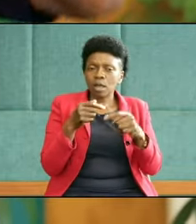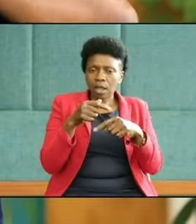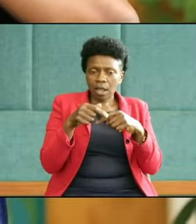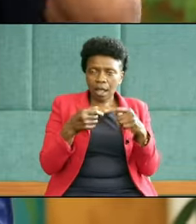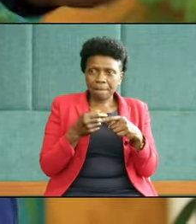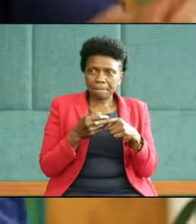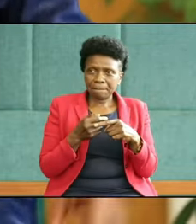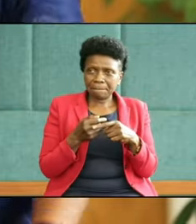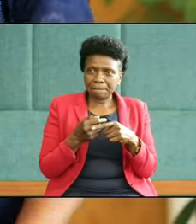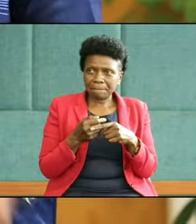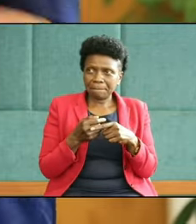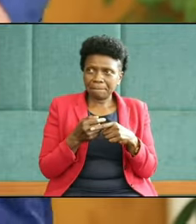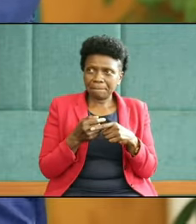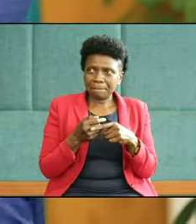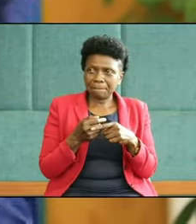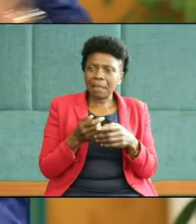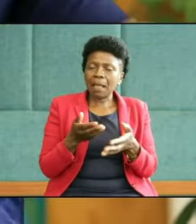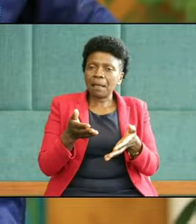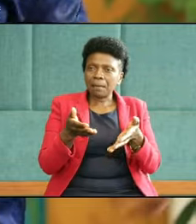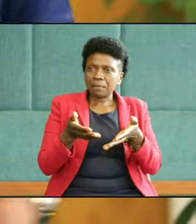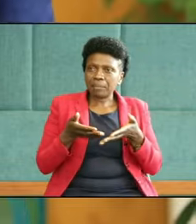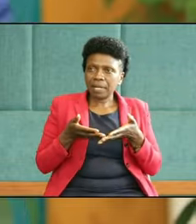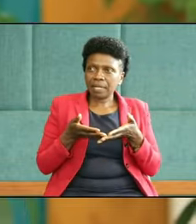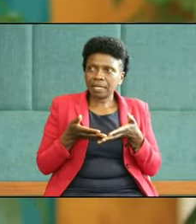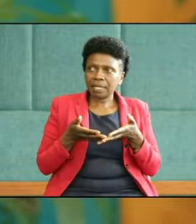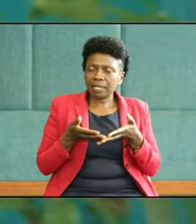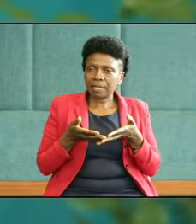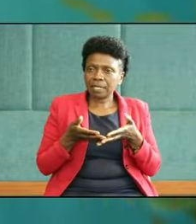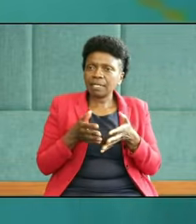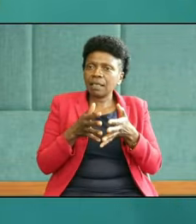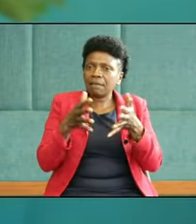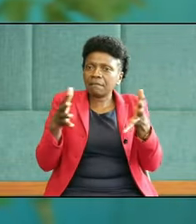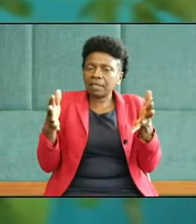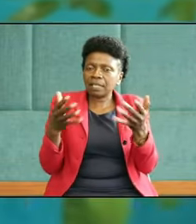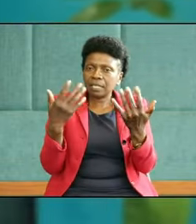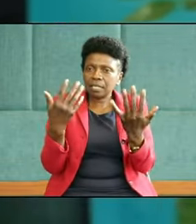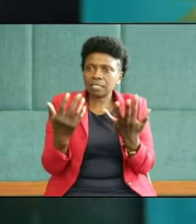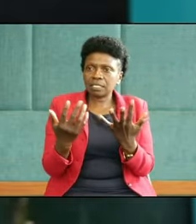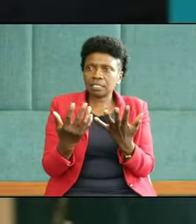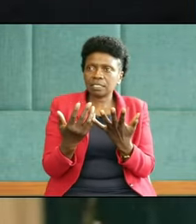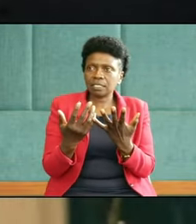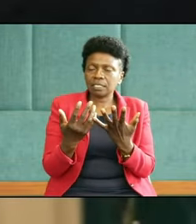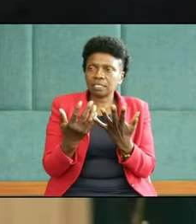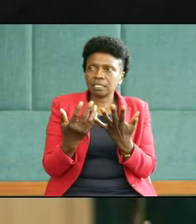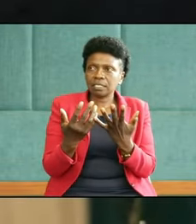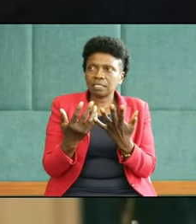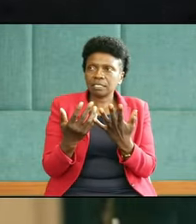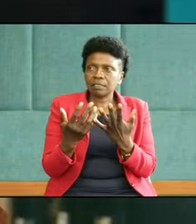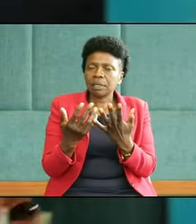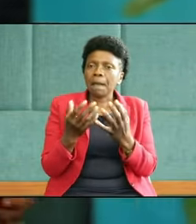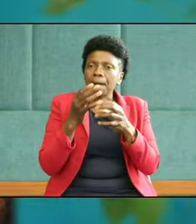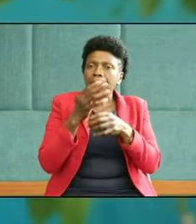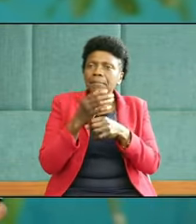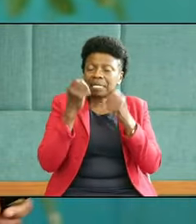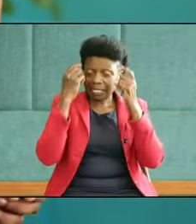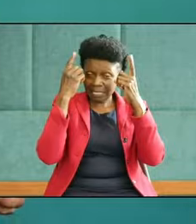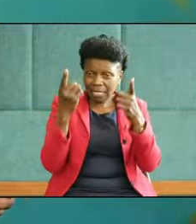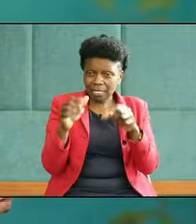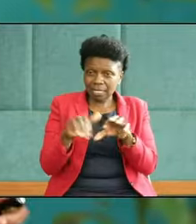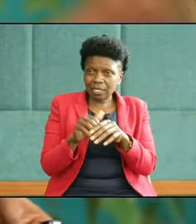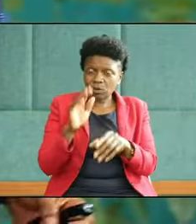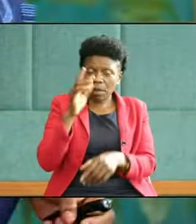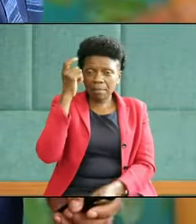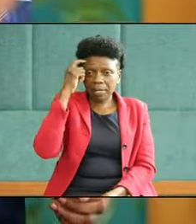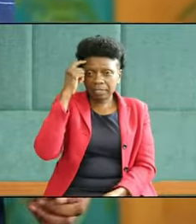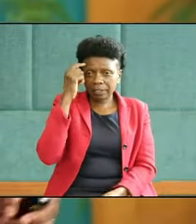cars drive every night. Bring a friend or the other. Every night, just make up your mind. I want to just